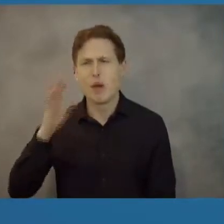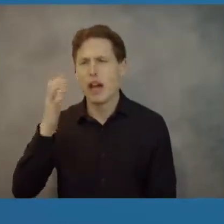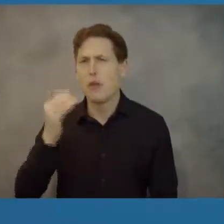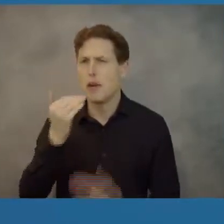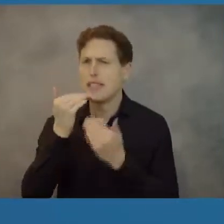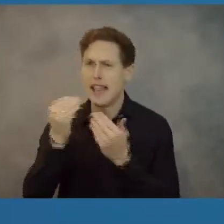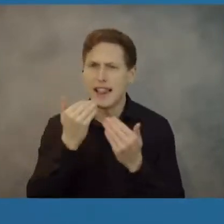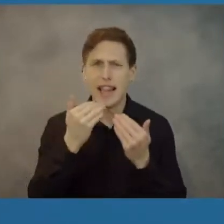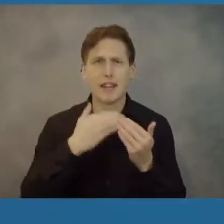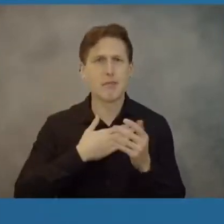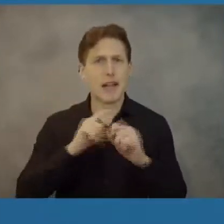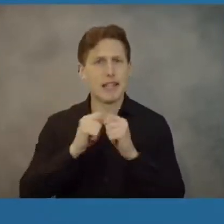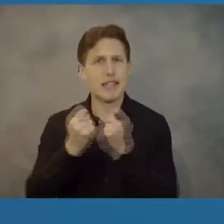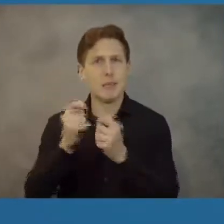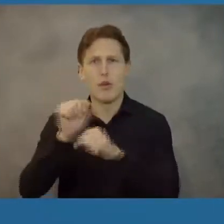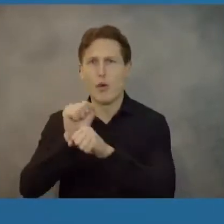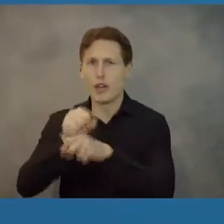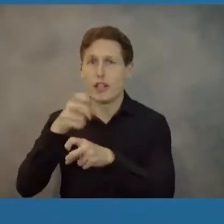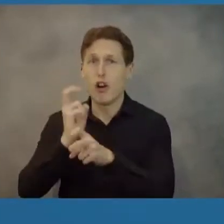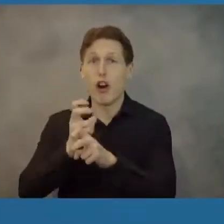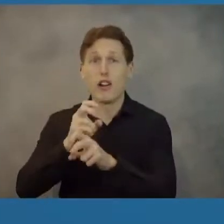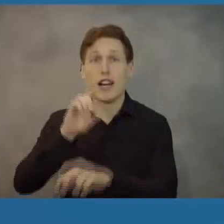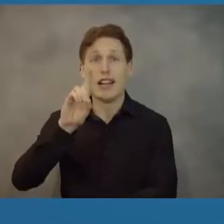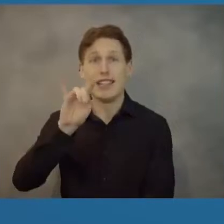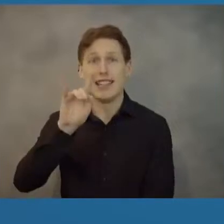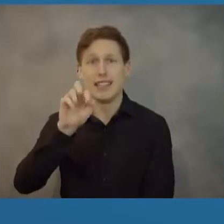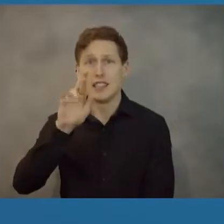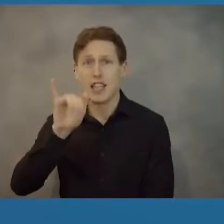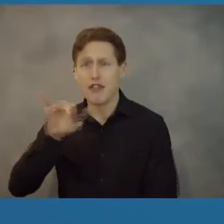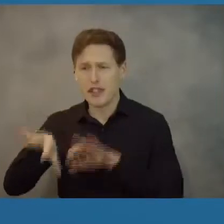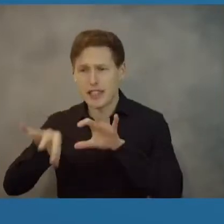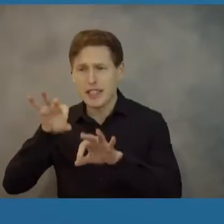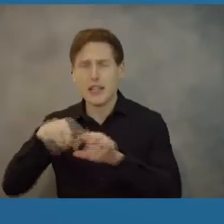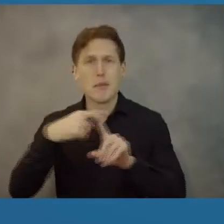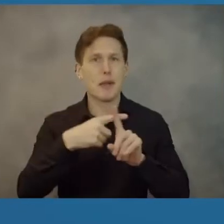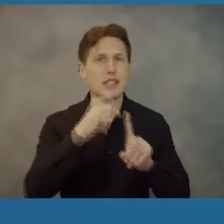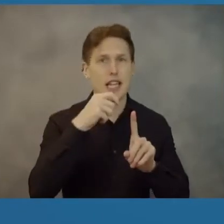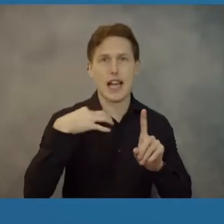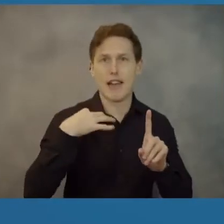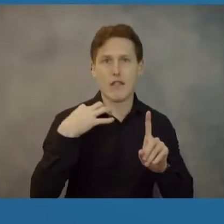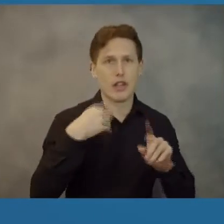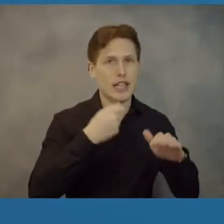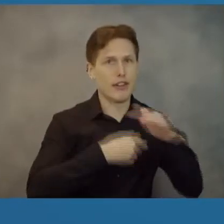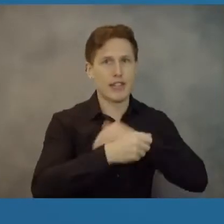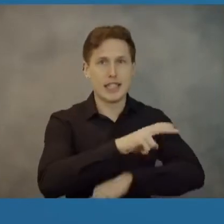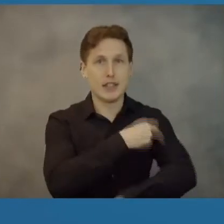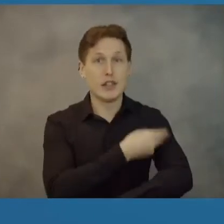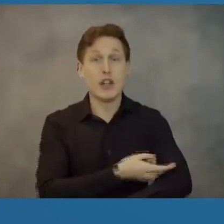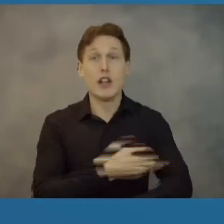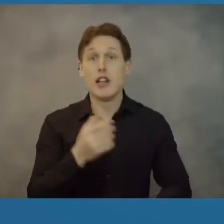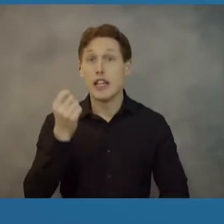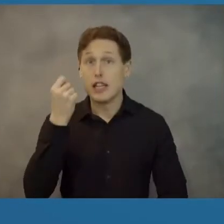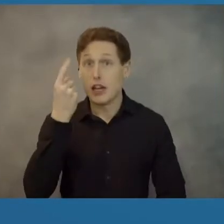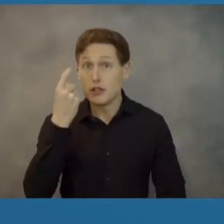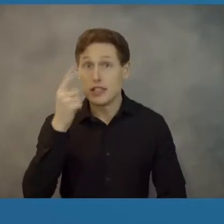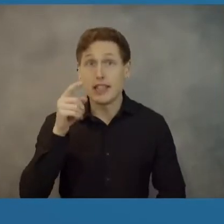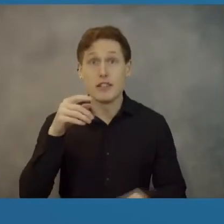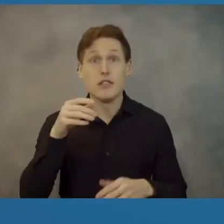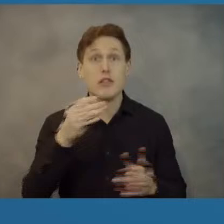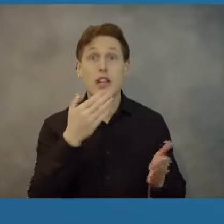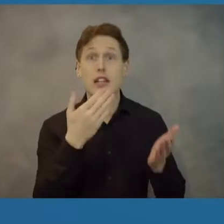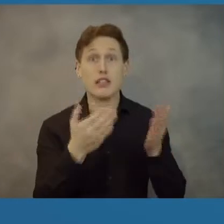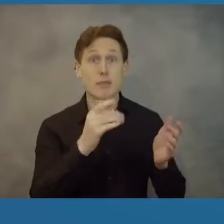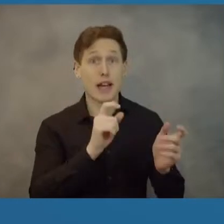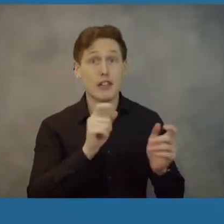both the discovery and the involuntary. Just for the record, even with our changes in discovery, it'll still be viewed as the